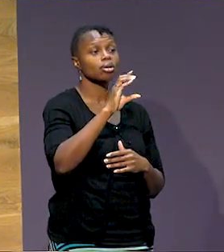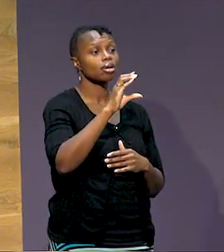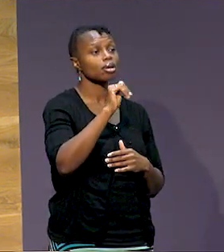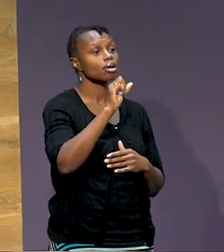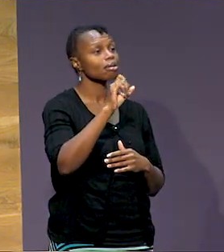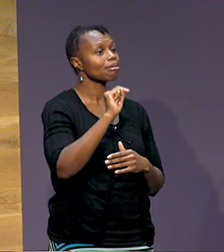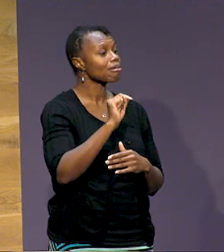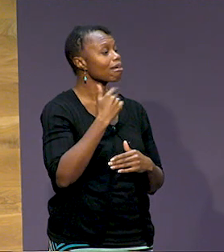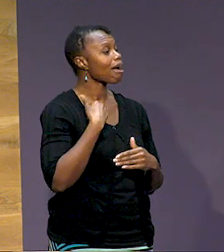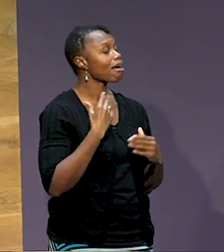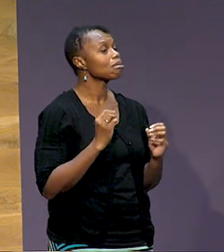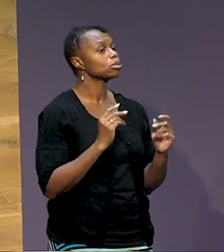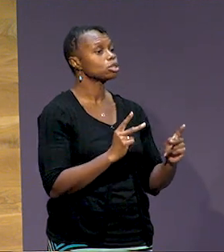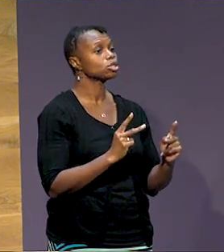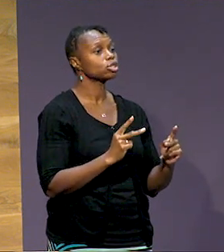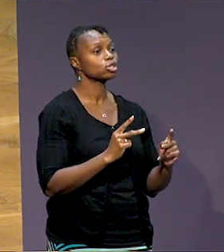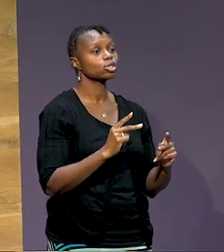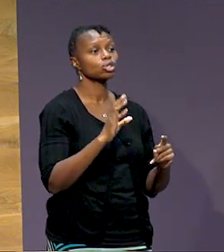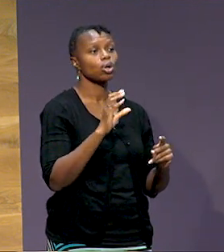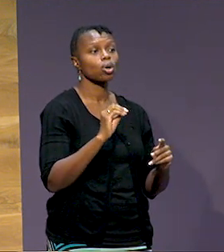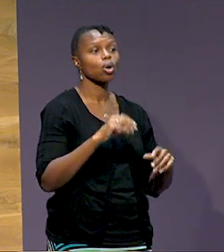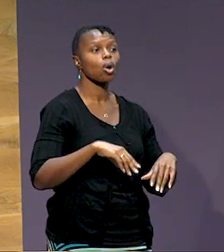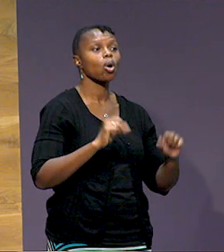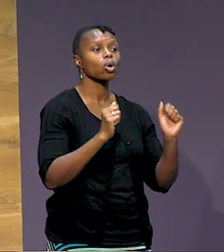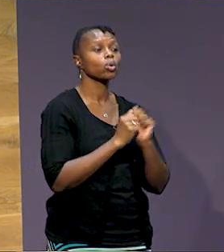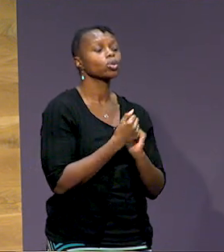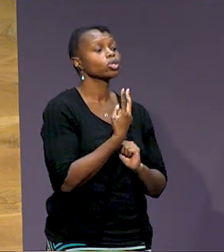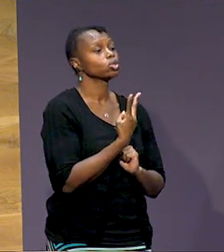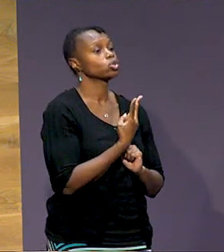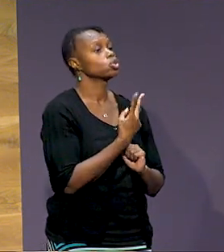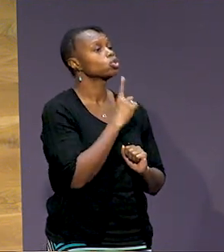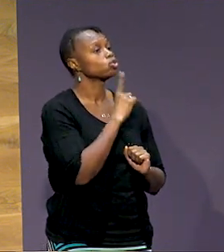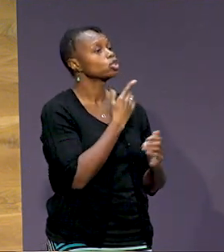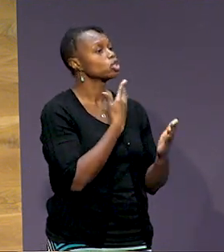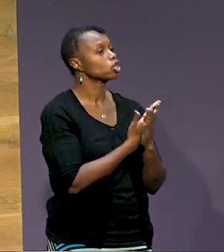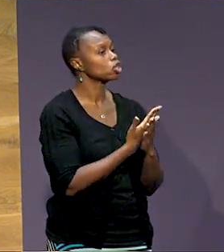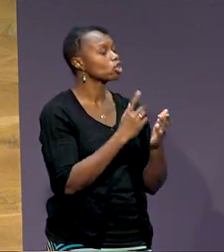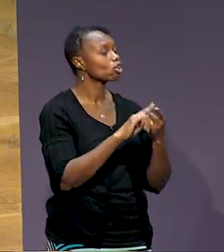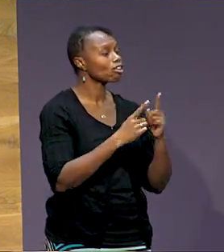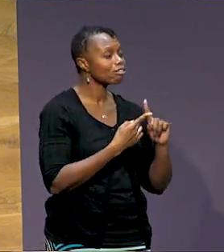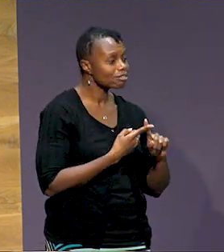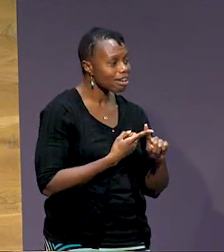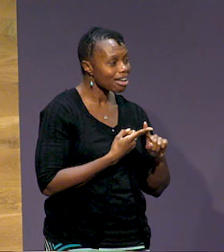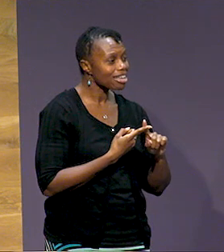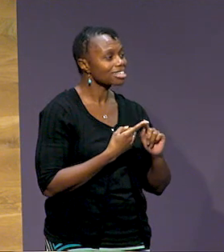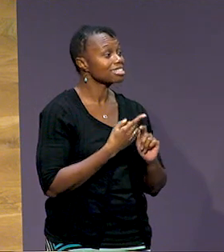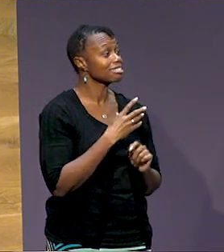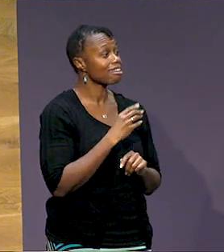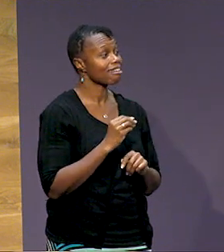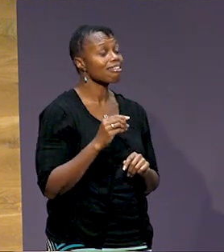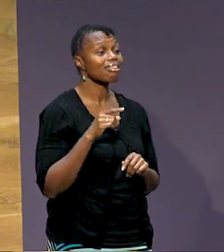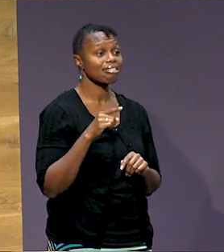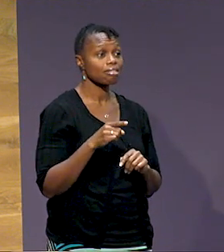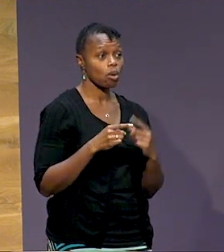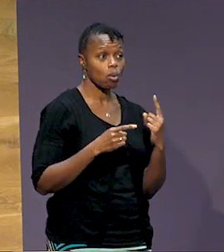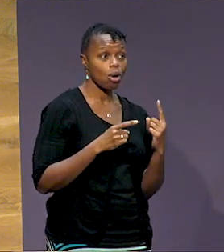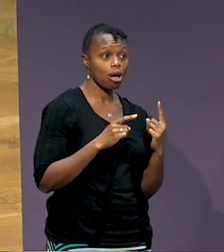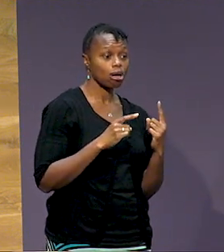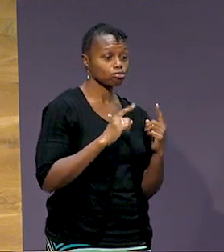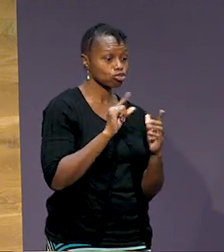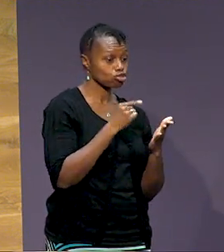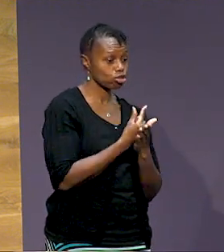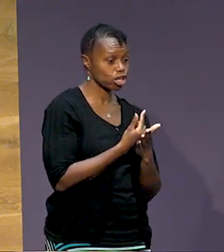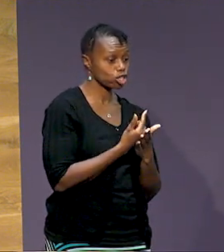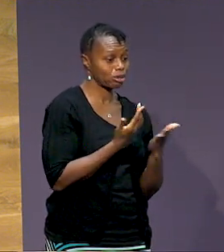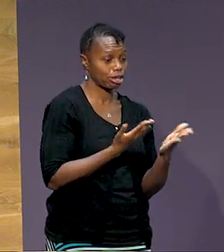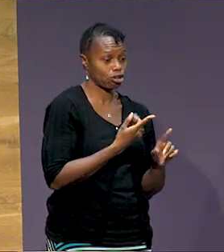privilege to co-host with two very good friends and colleagues that are also our THM. One is THM grad, another is a